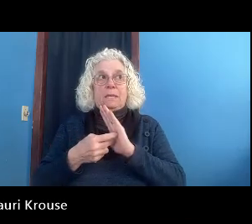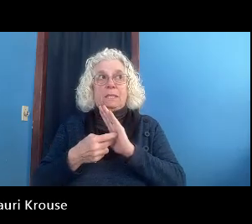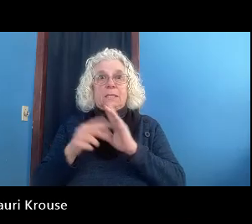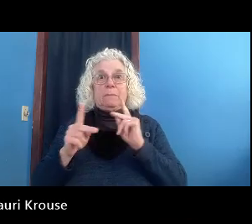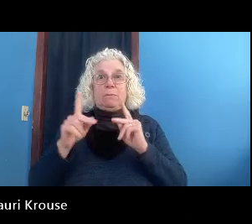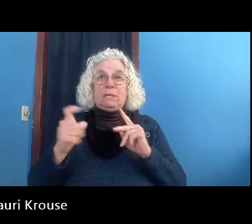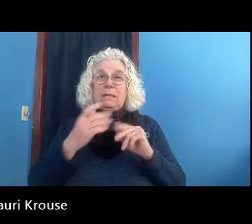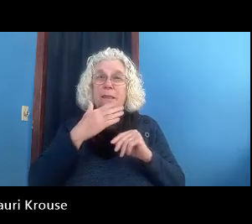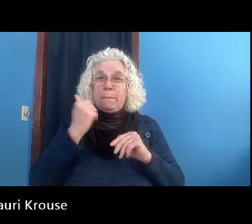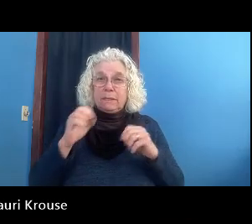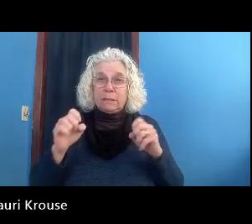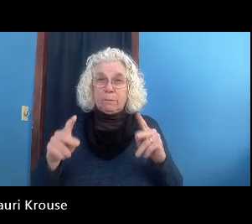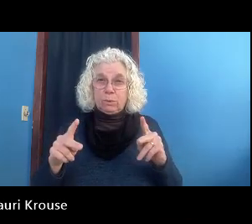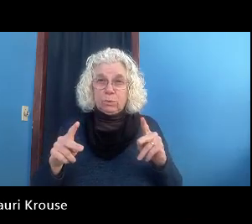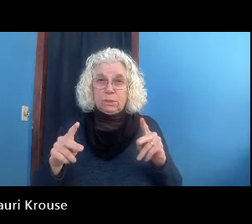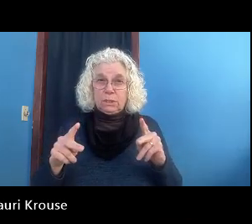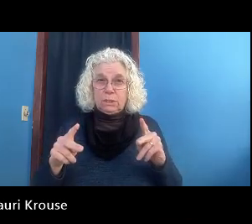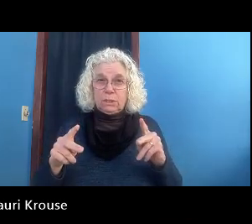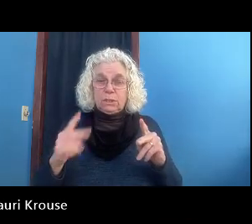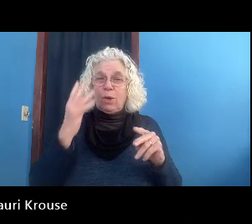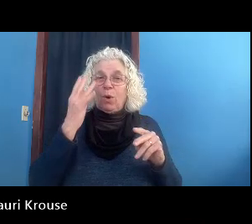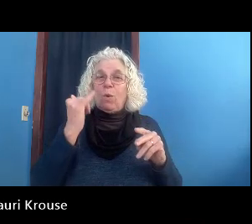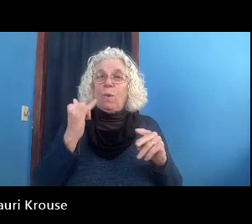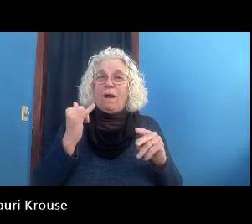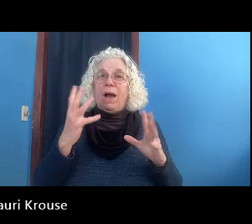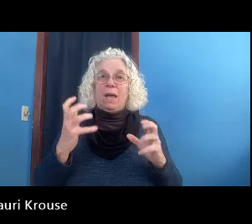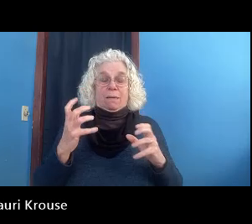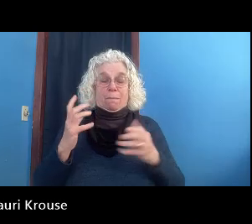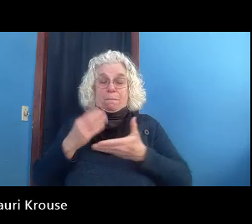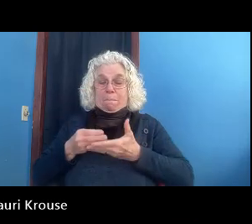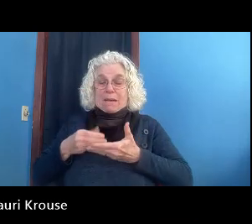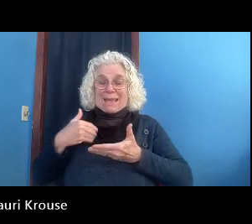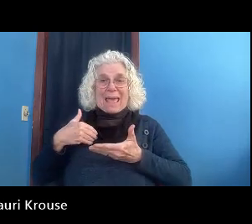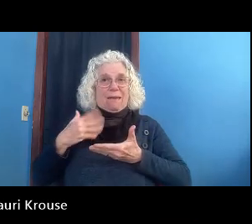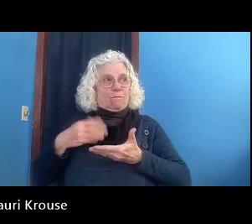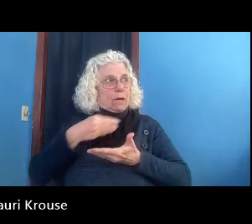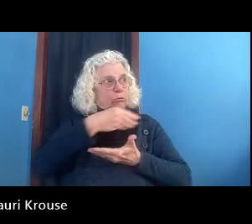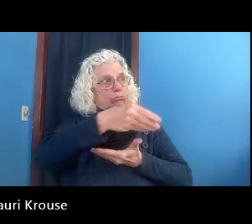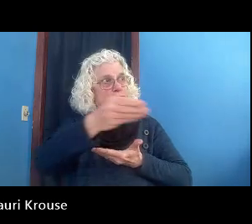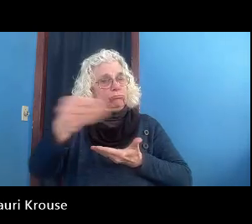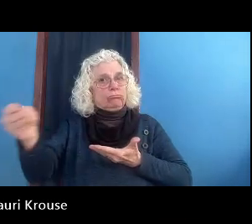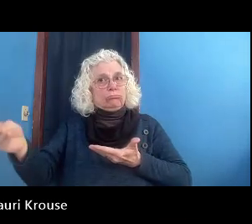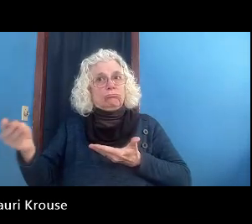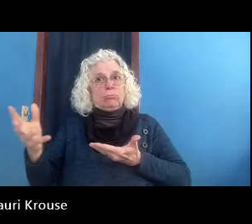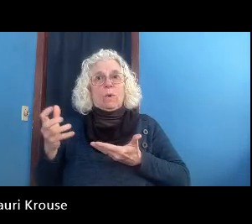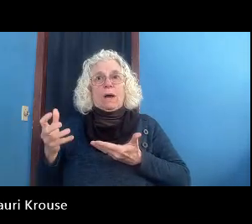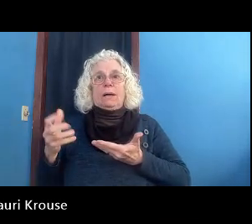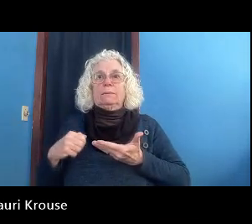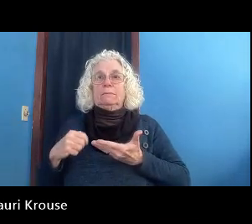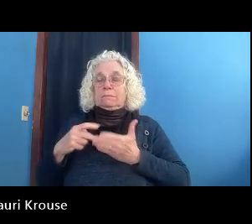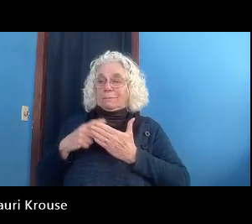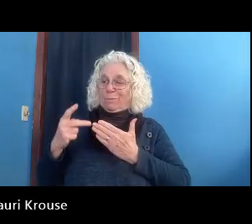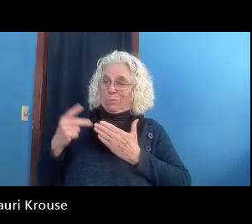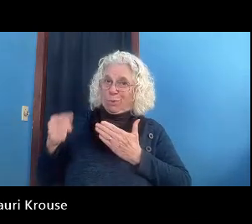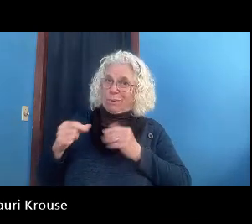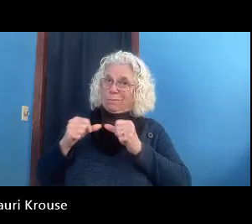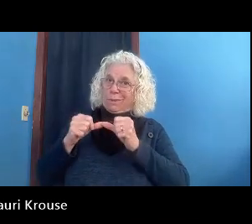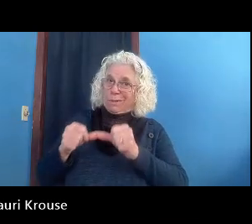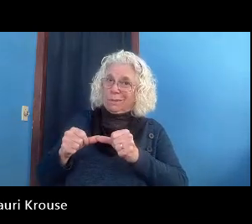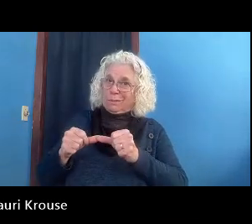that they can get, because we want to give this money away. We want to make sure that this program is, continues to